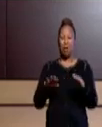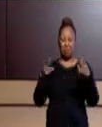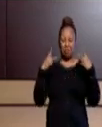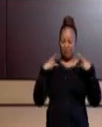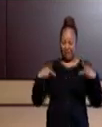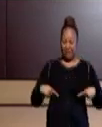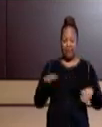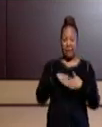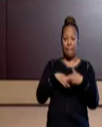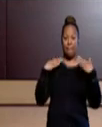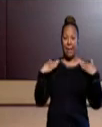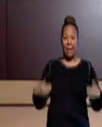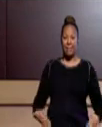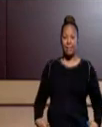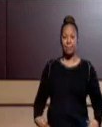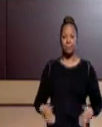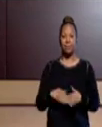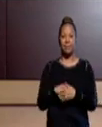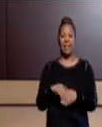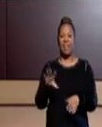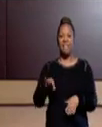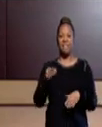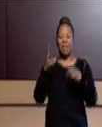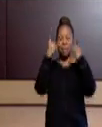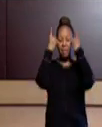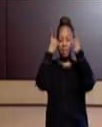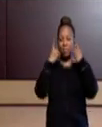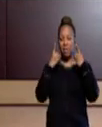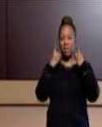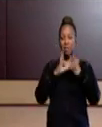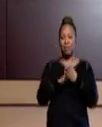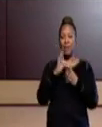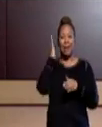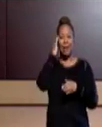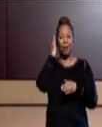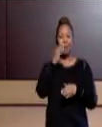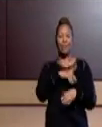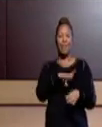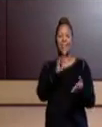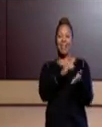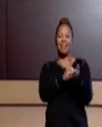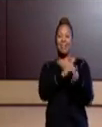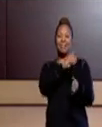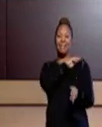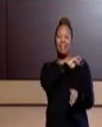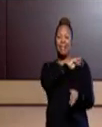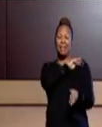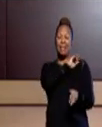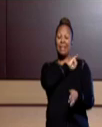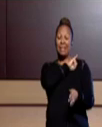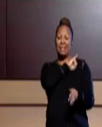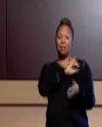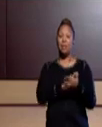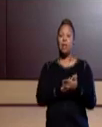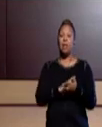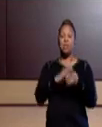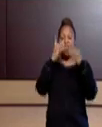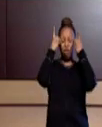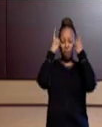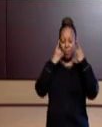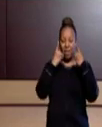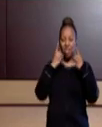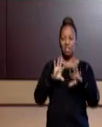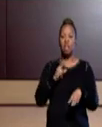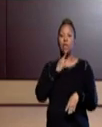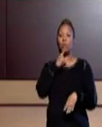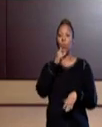all of those things. They find that depression, and I know Dr. Ian will touch on some of this, the depression